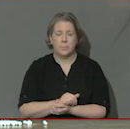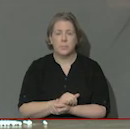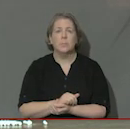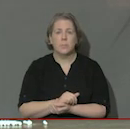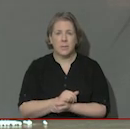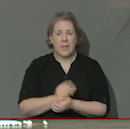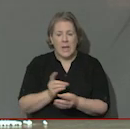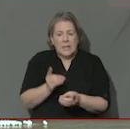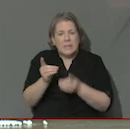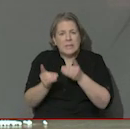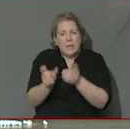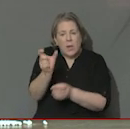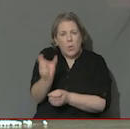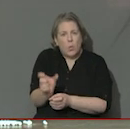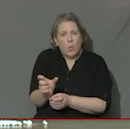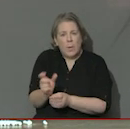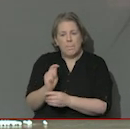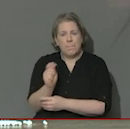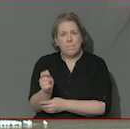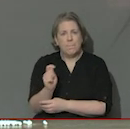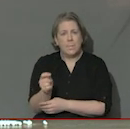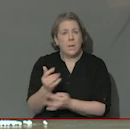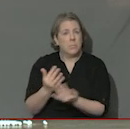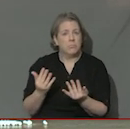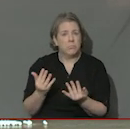Directors fees